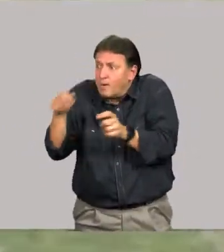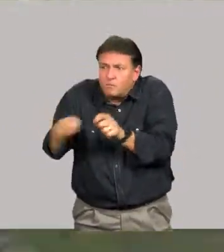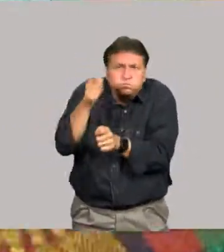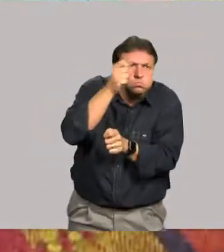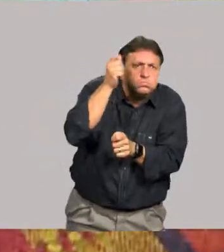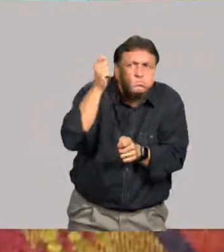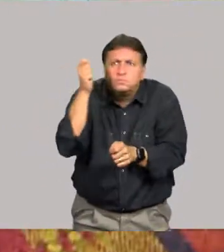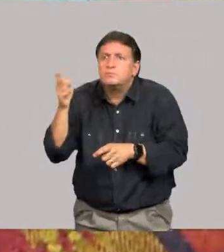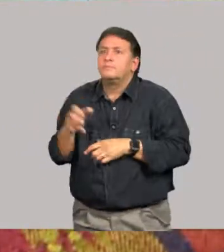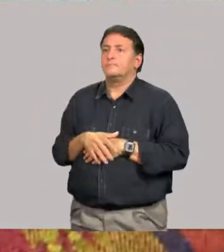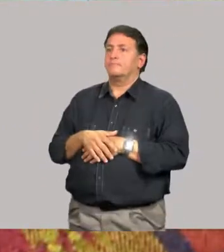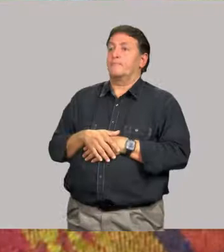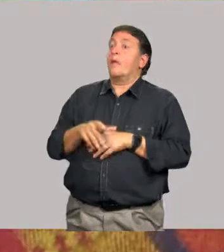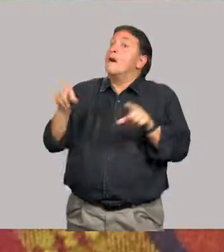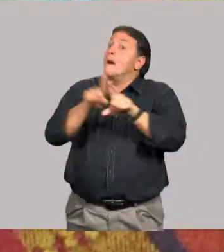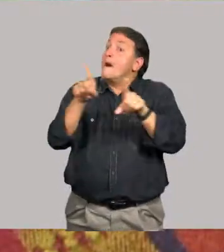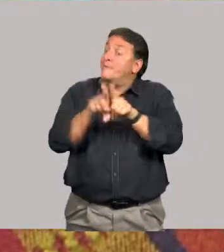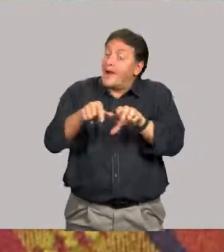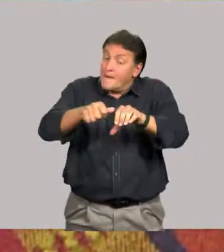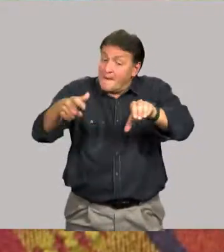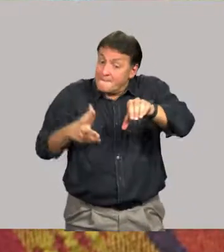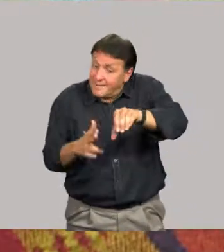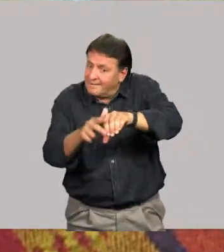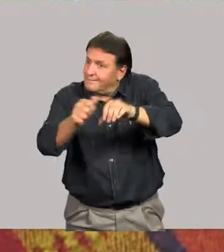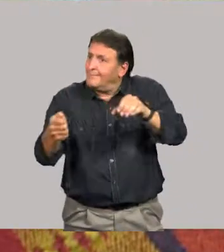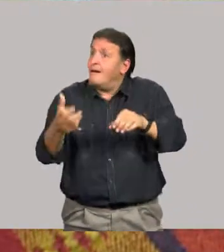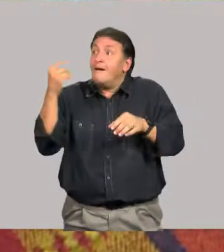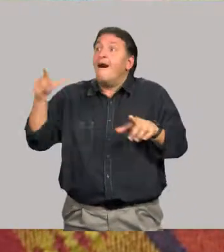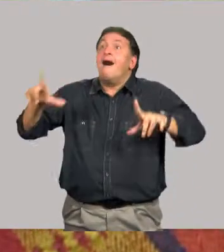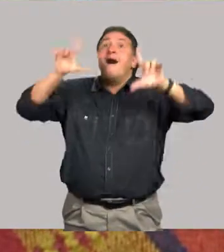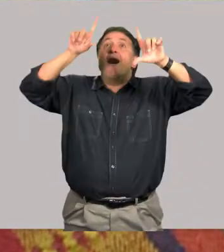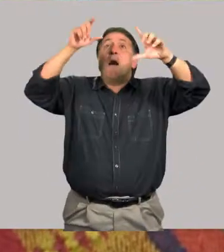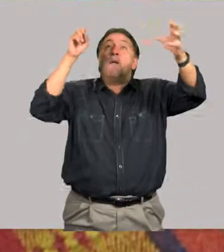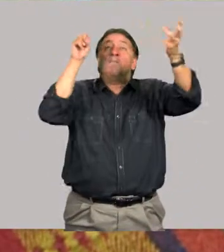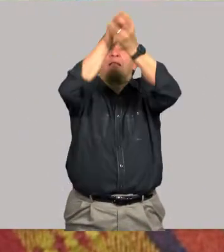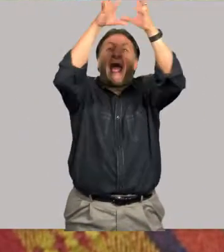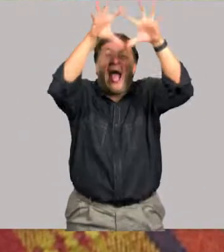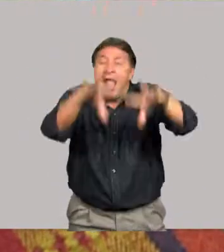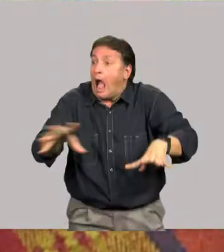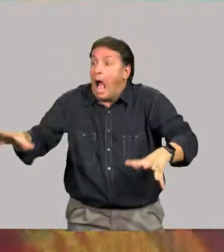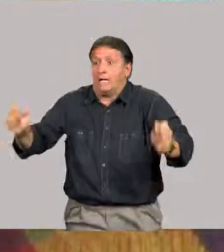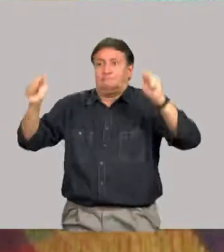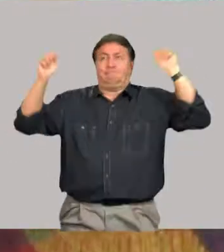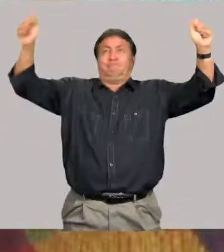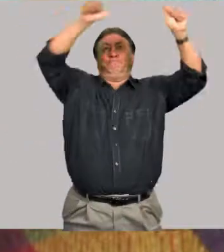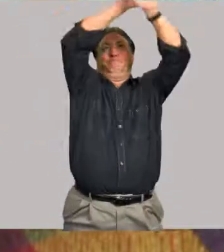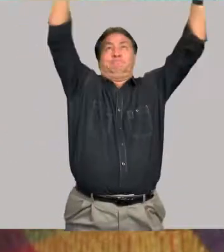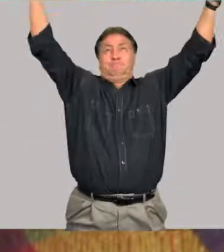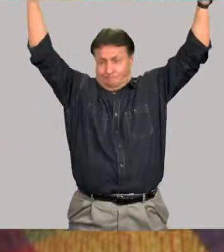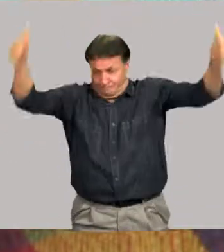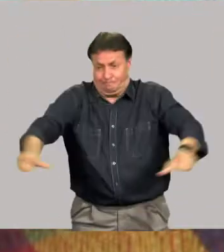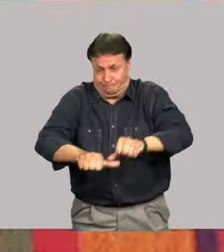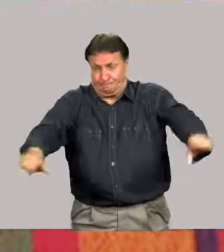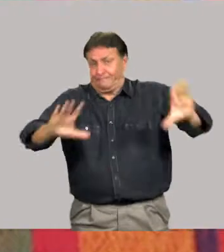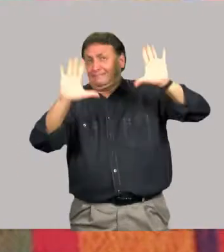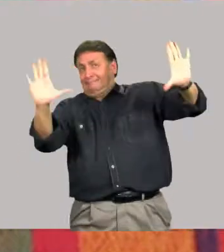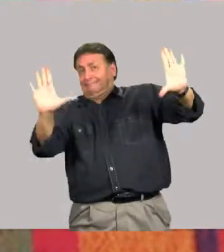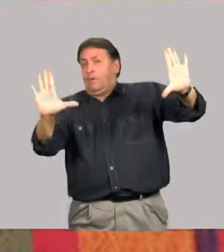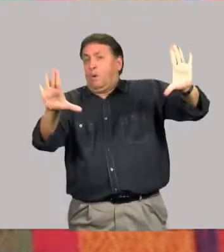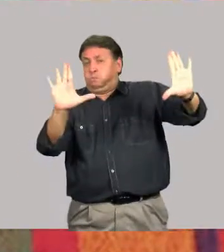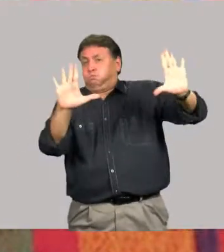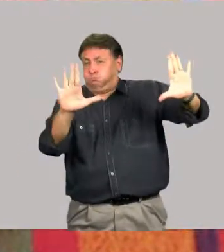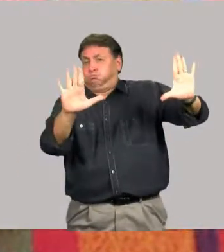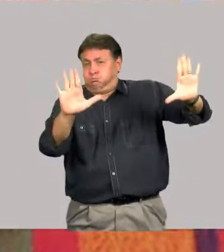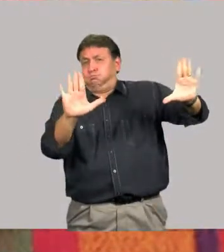shouting. Other items you should consider when building your emergency preparedness kits are special items for an infant.